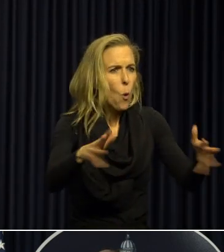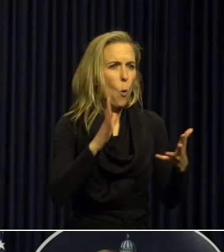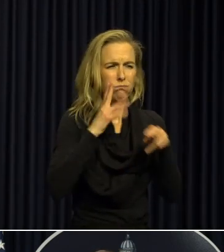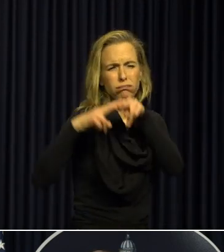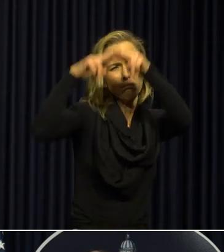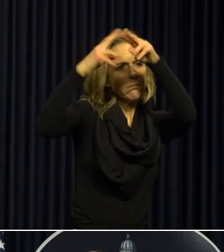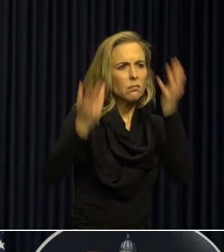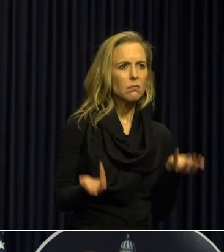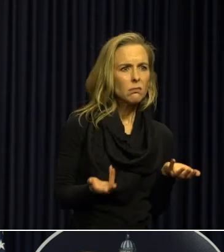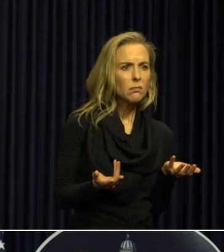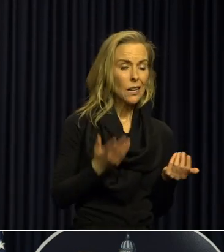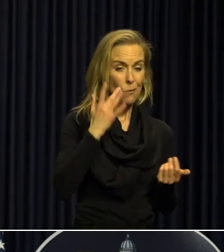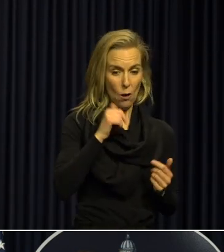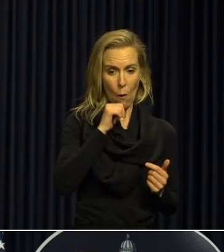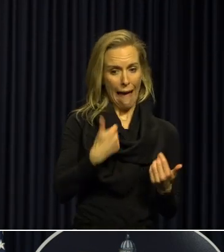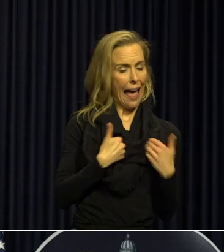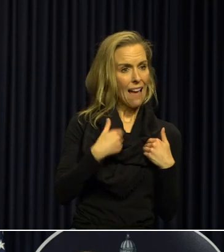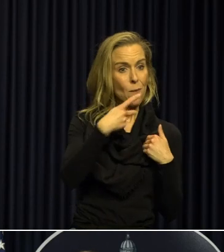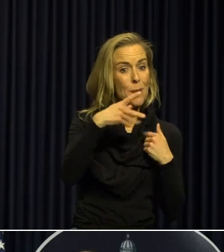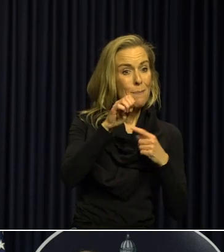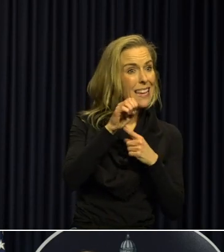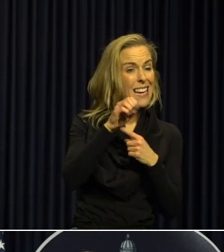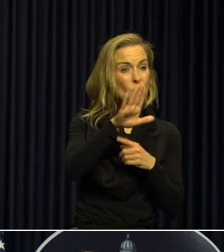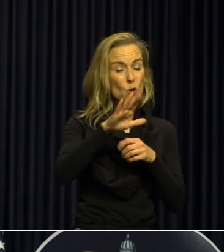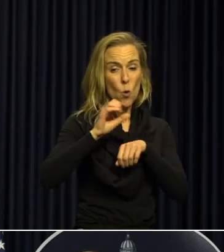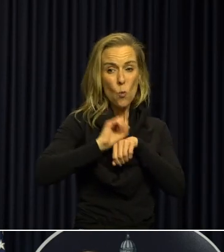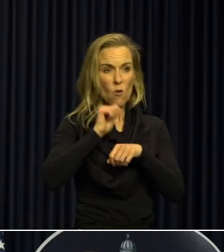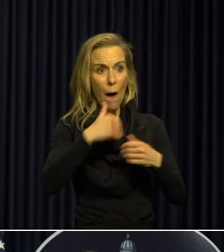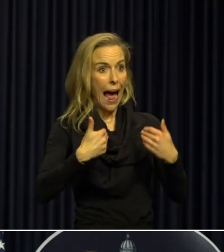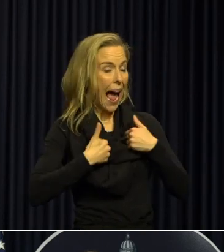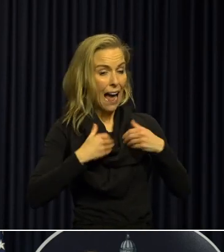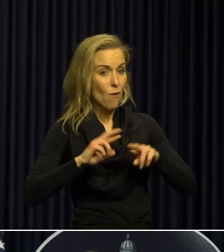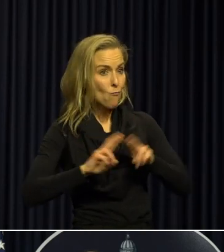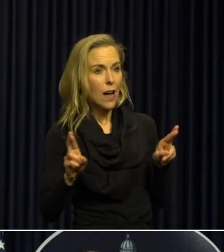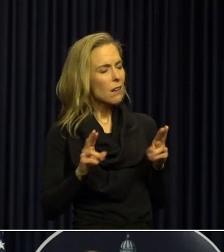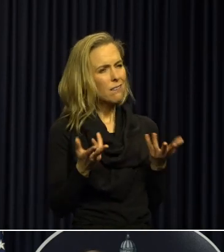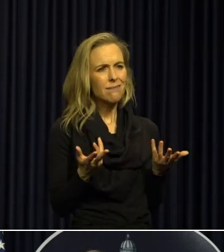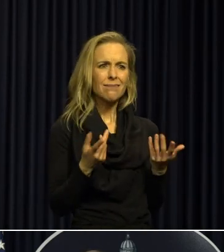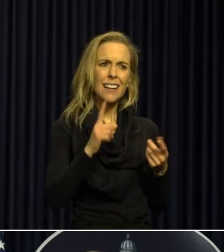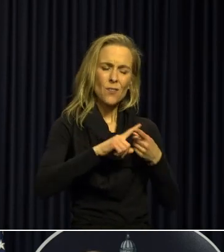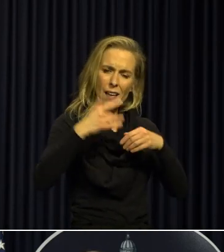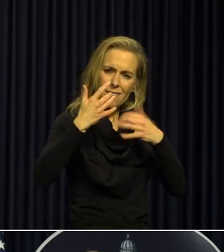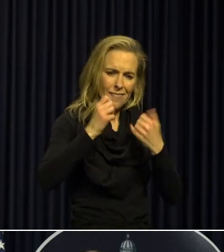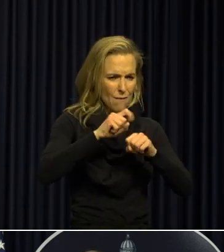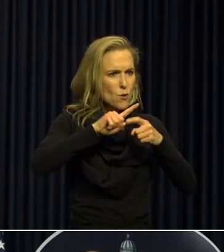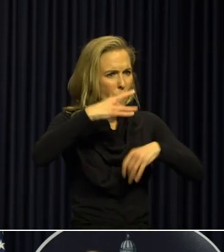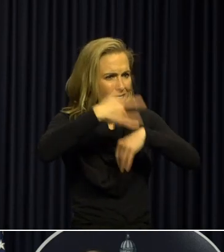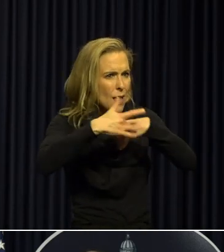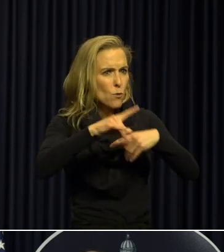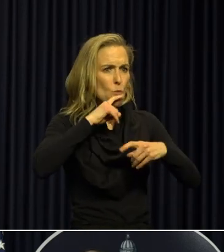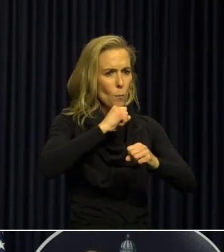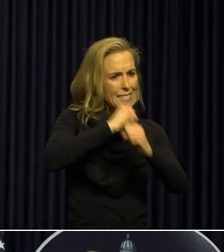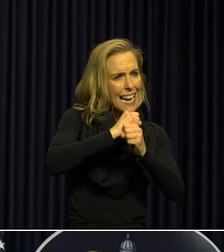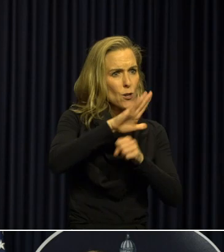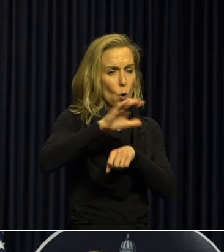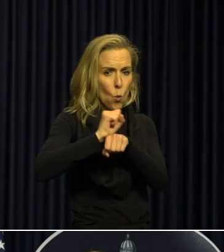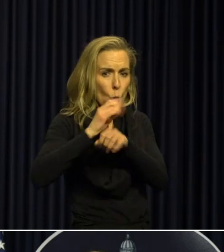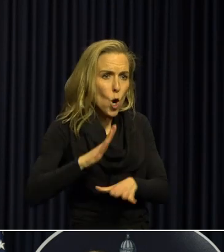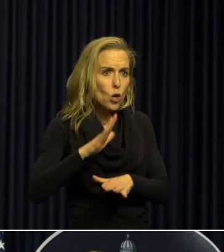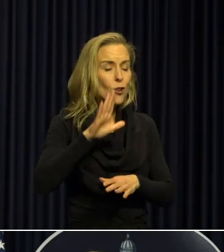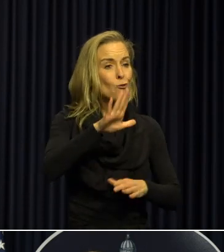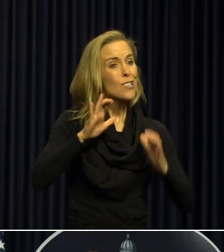the PPE and we're going to work on its availability to protect your employees and your customers, then no, we can't do it in a